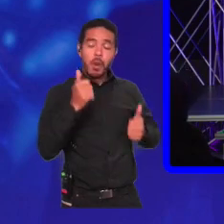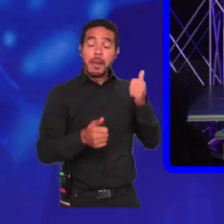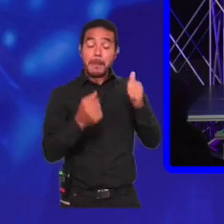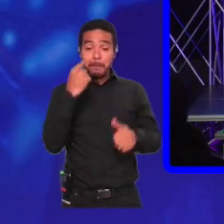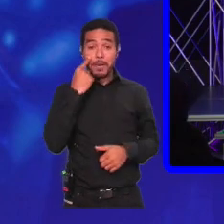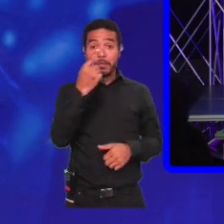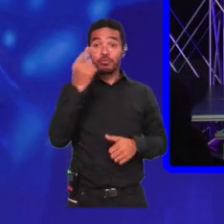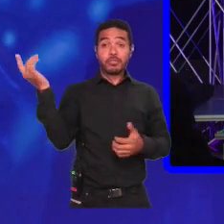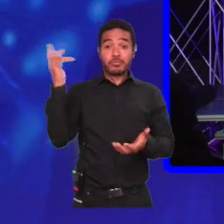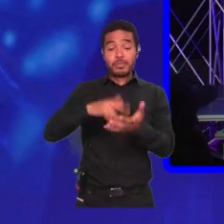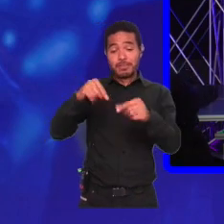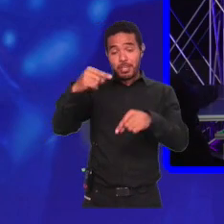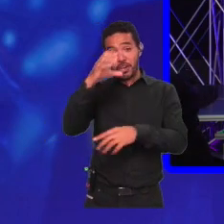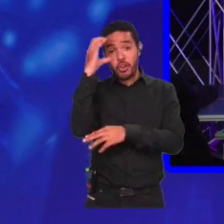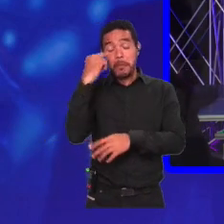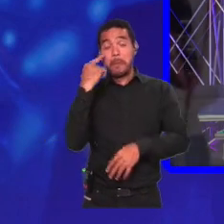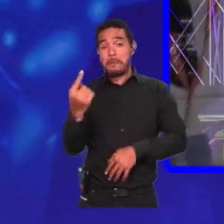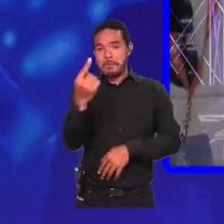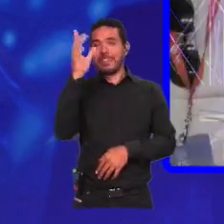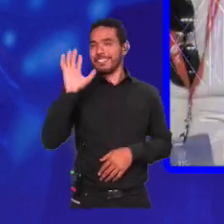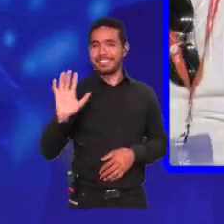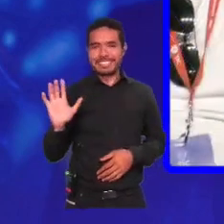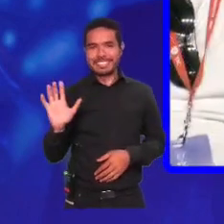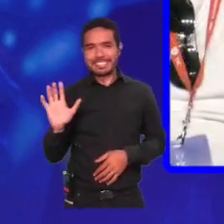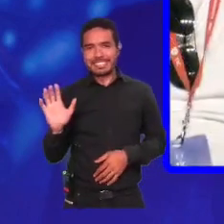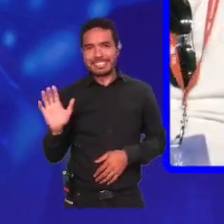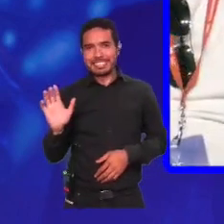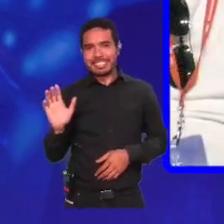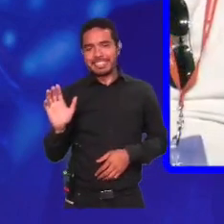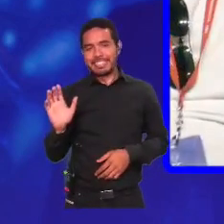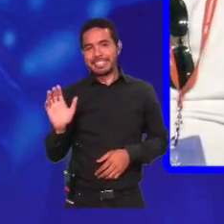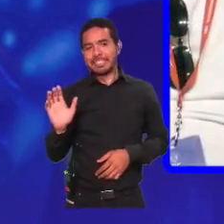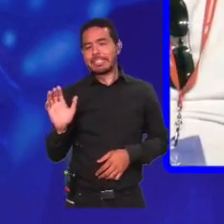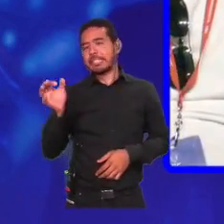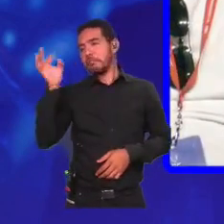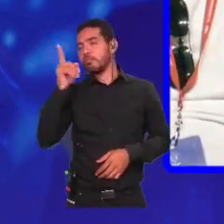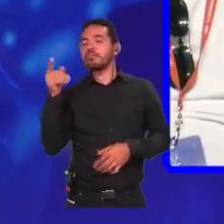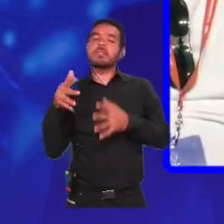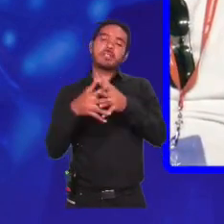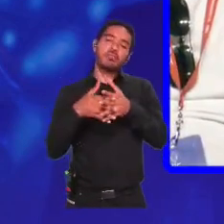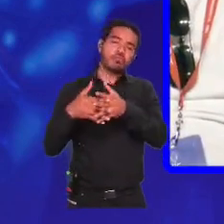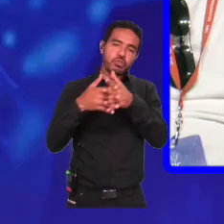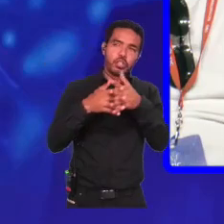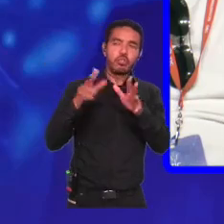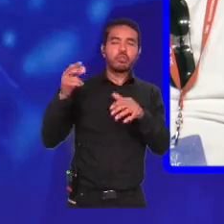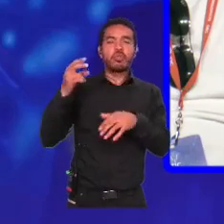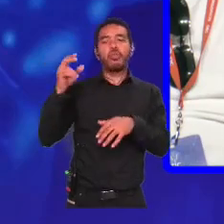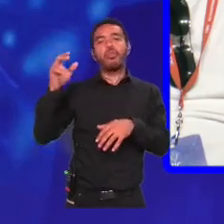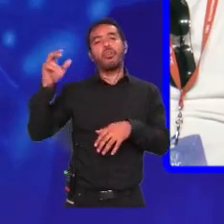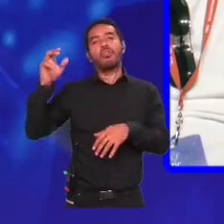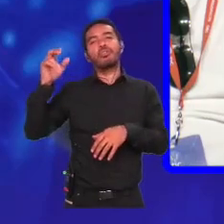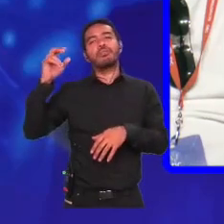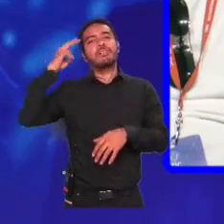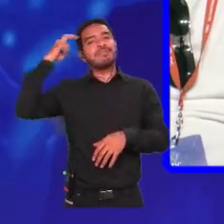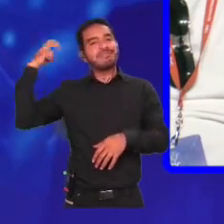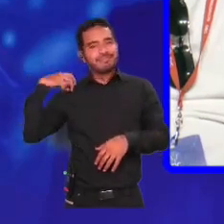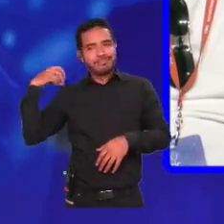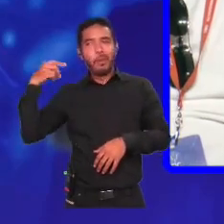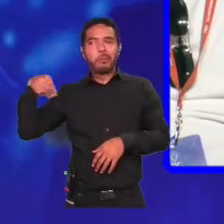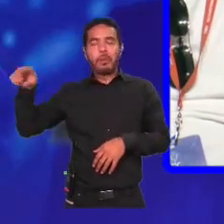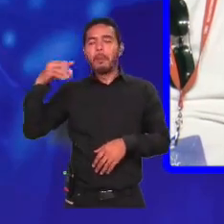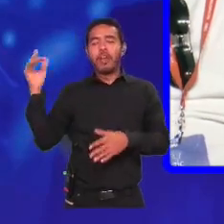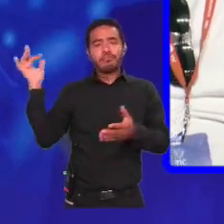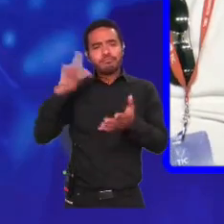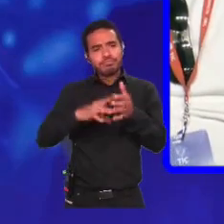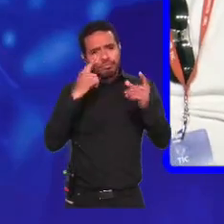Colombia, and you know, like in the States or UK, trying to find good profiles is quite easier.